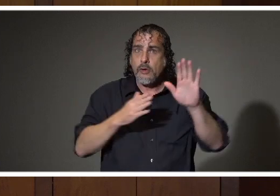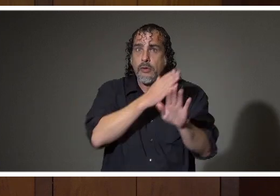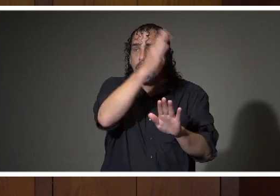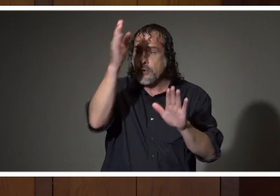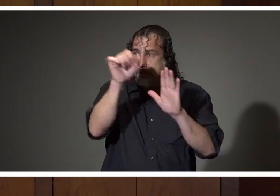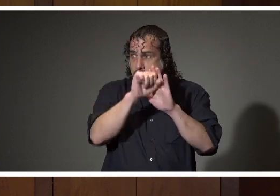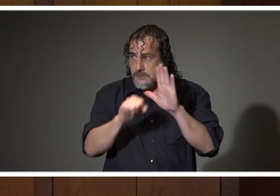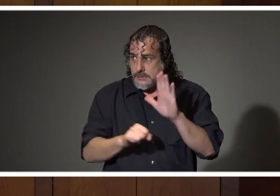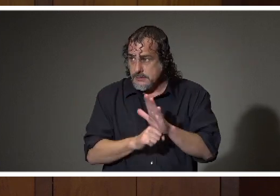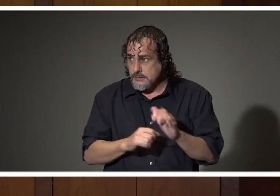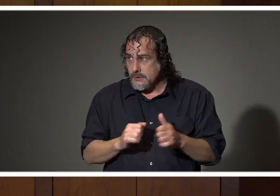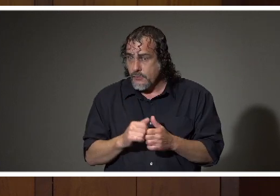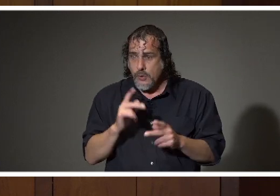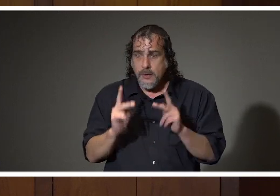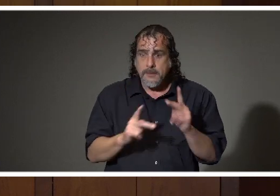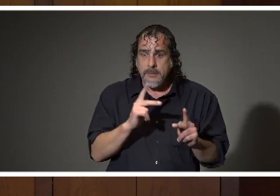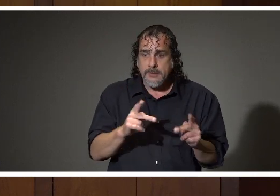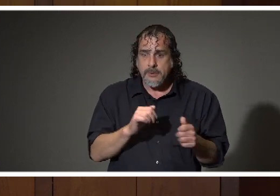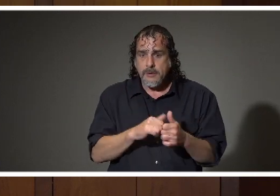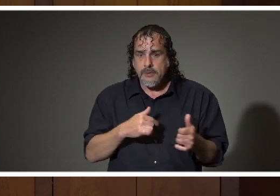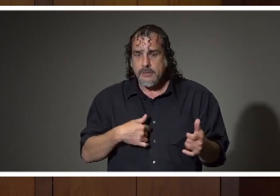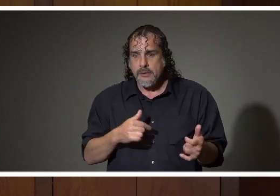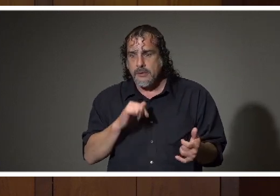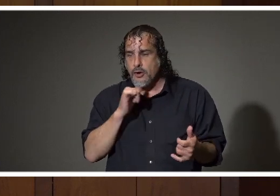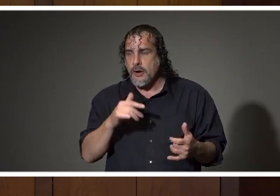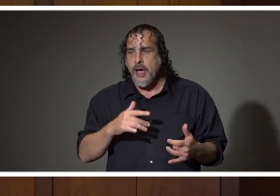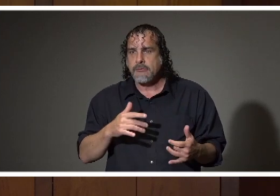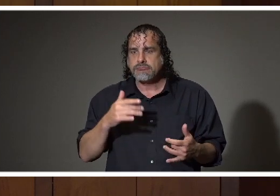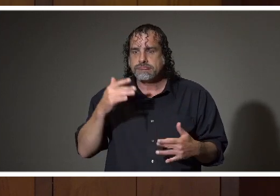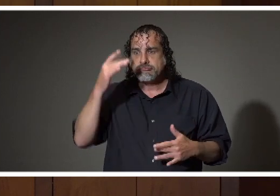particularly for people who are carriers of the virus?